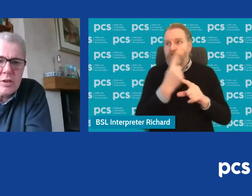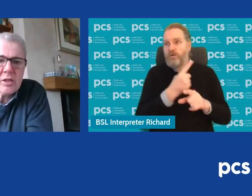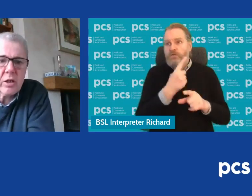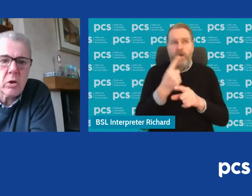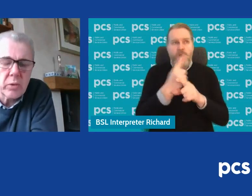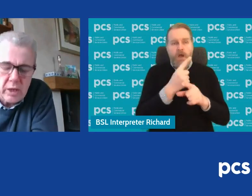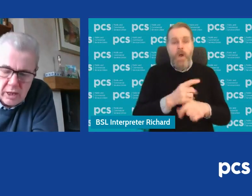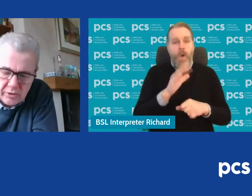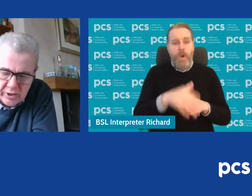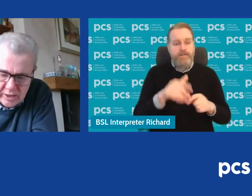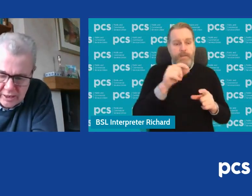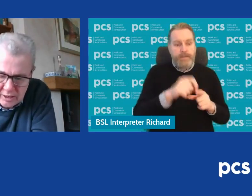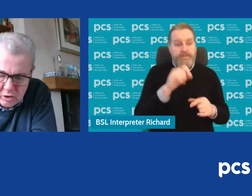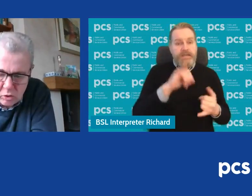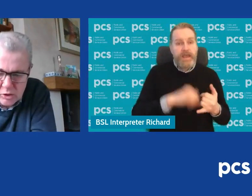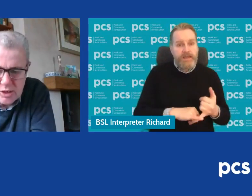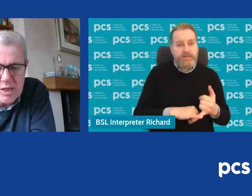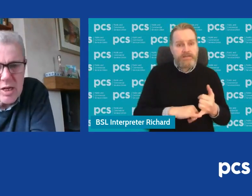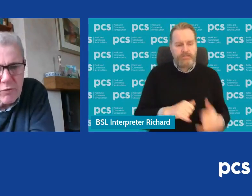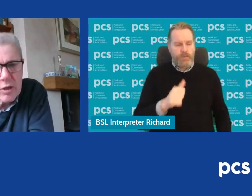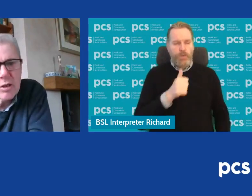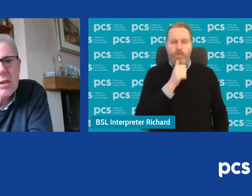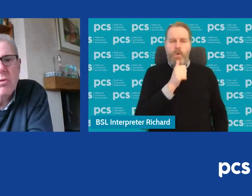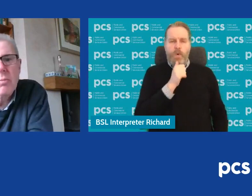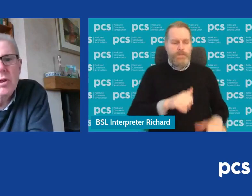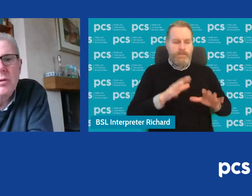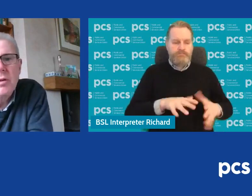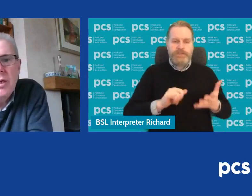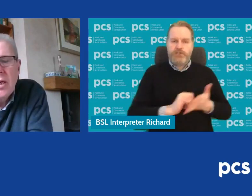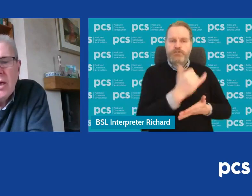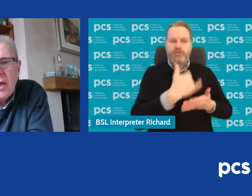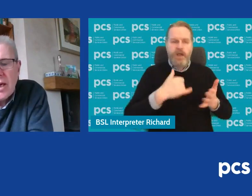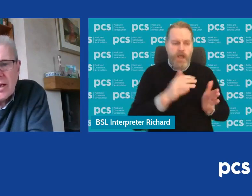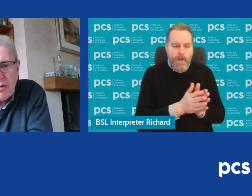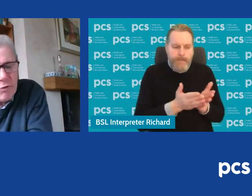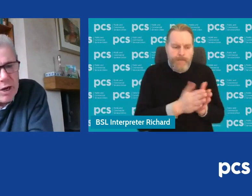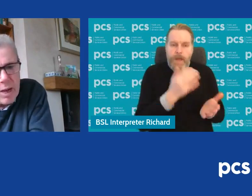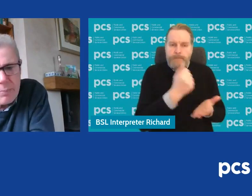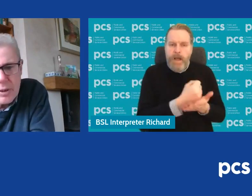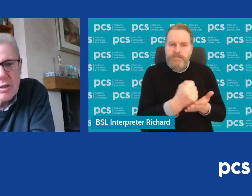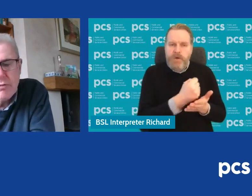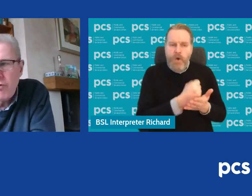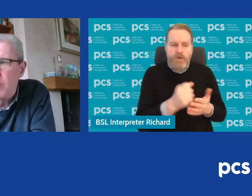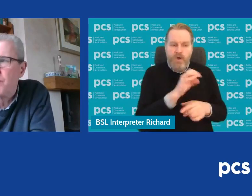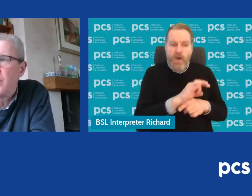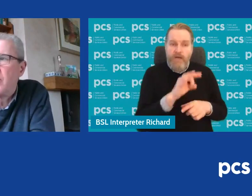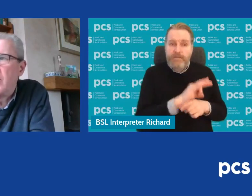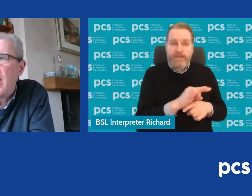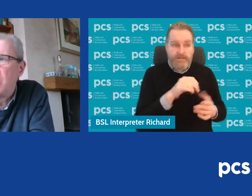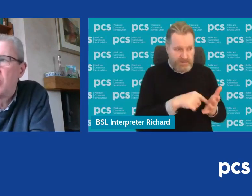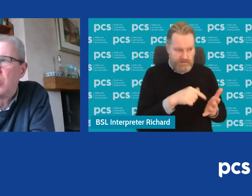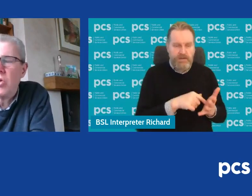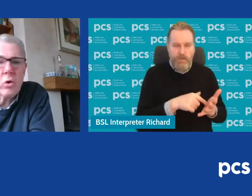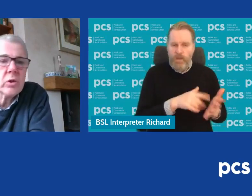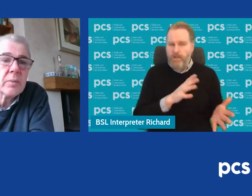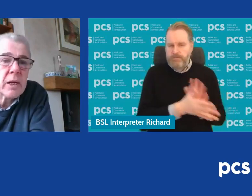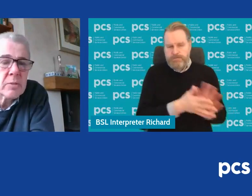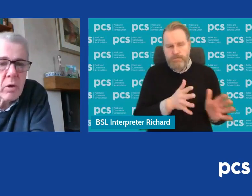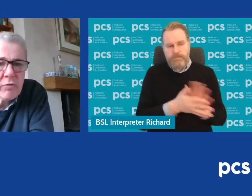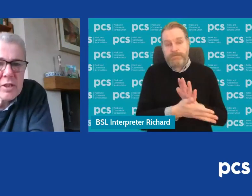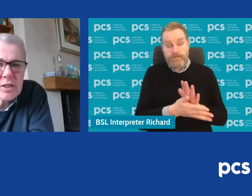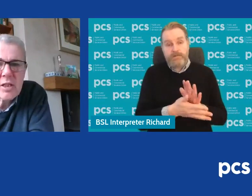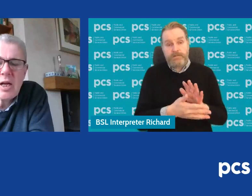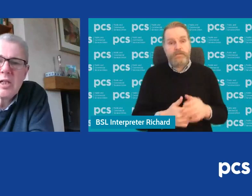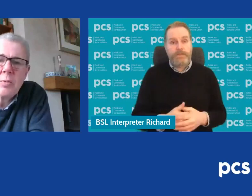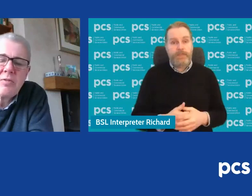passport offices alone, that is likely to cause significant disruption. Again, Fran, I'm happy to confirm that the action called in the